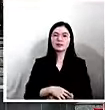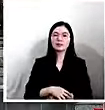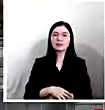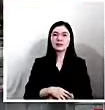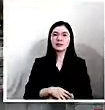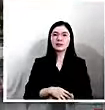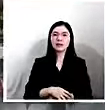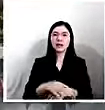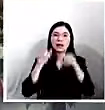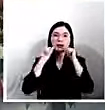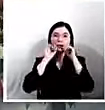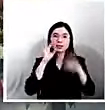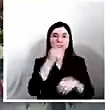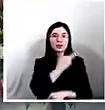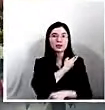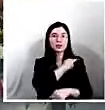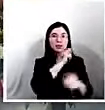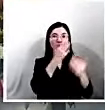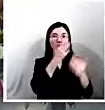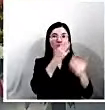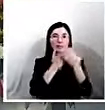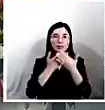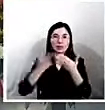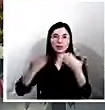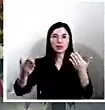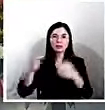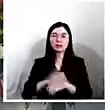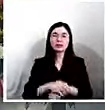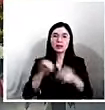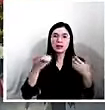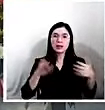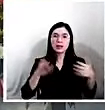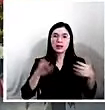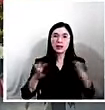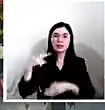Blessing of religious articles, let us pray.